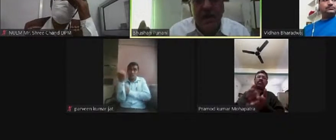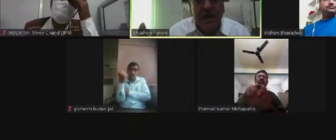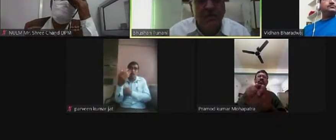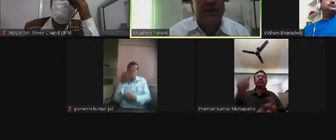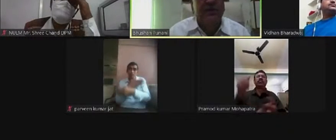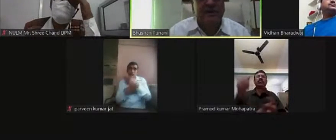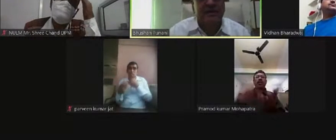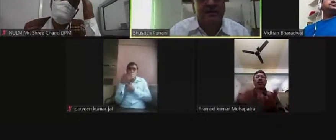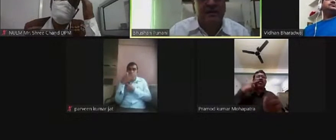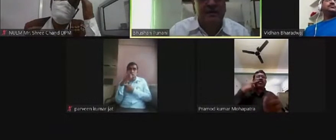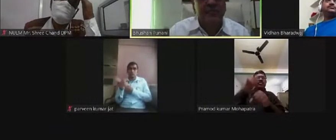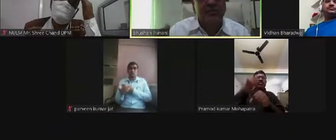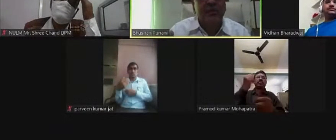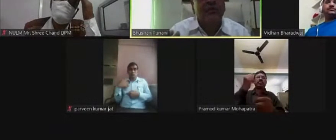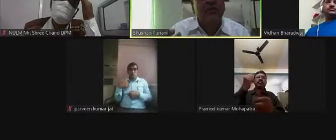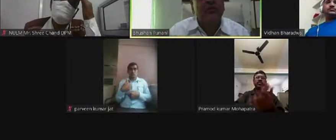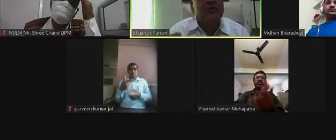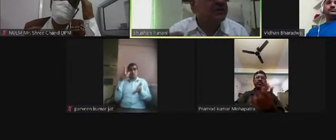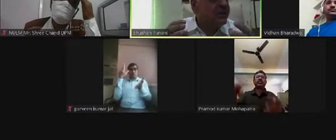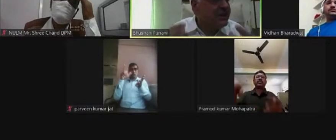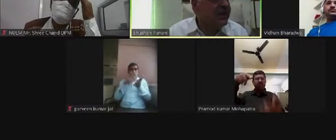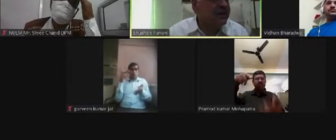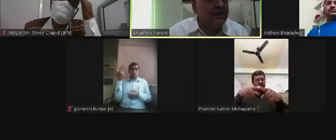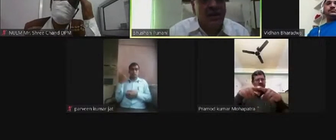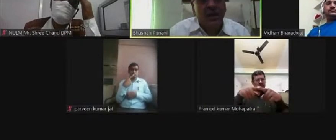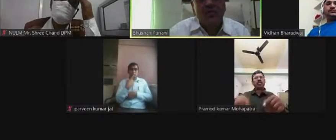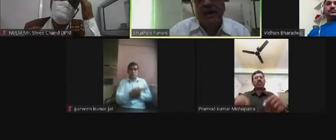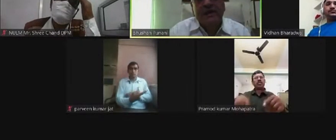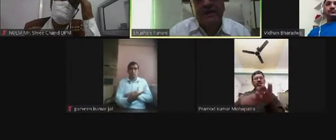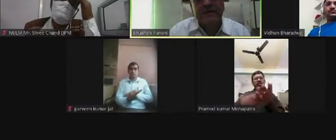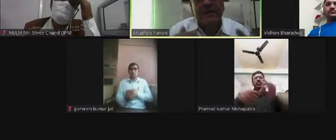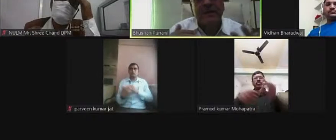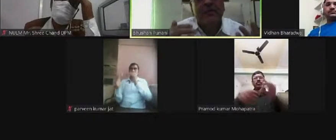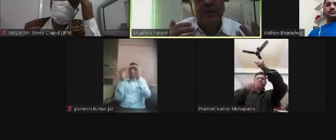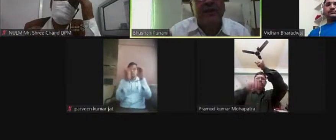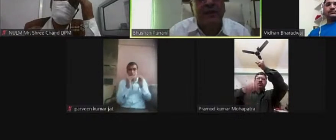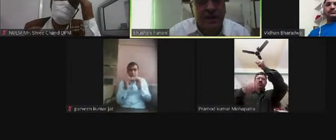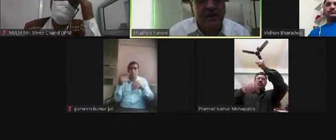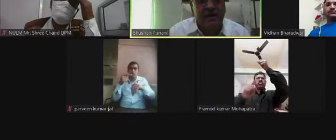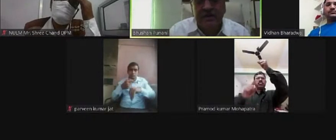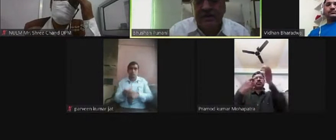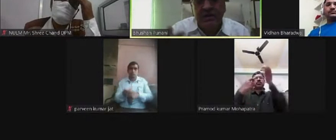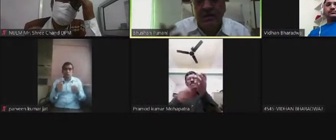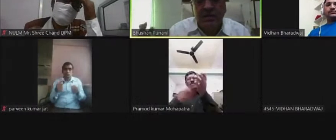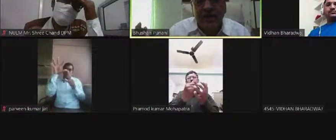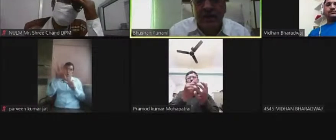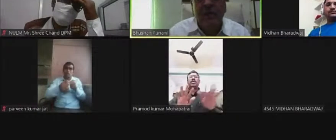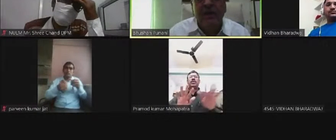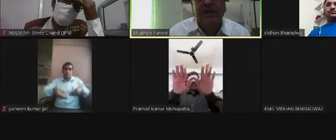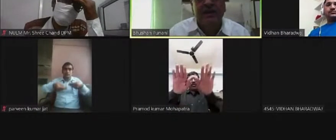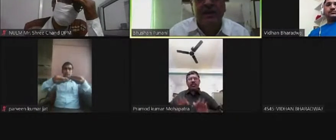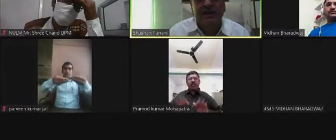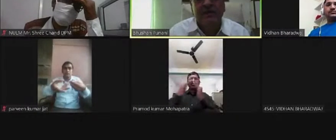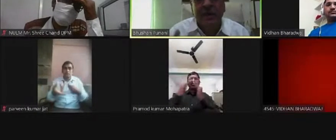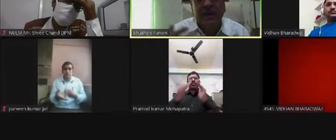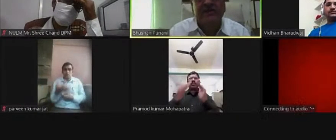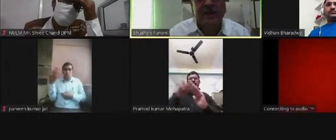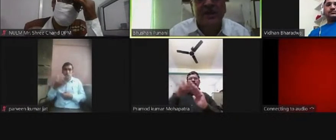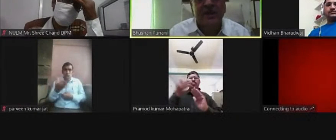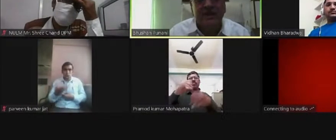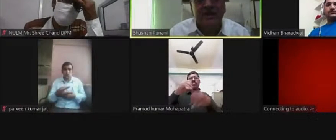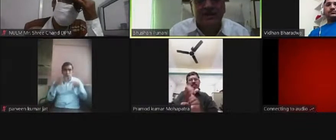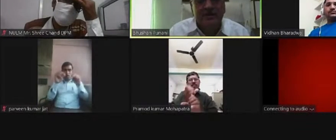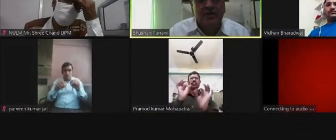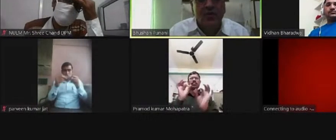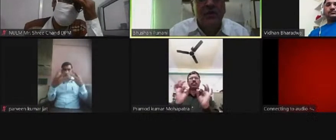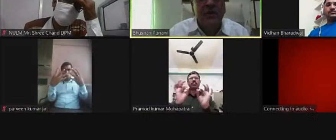essential, and our legal framework says the same way, to give an equal opportunity and have equal accessibility towards this. This is